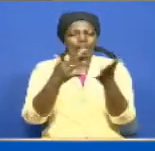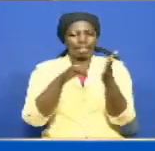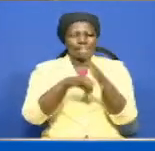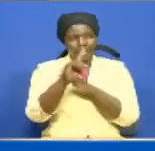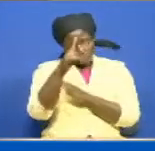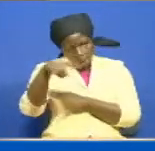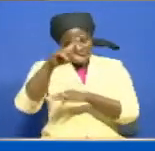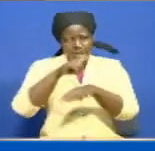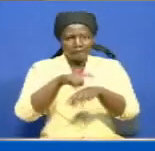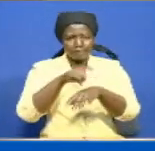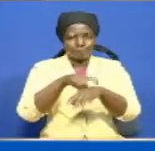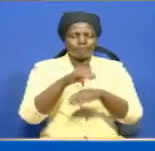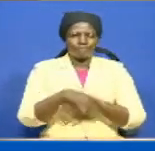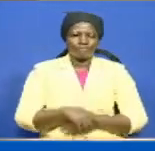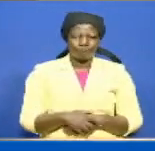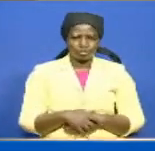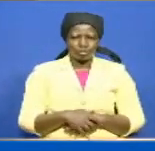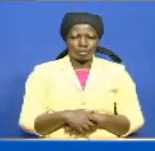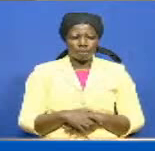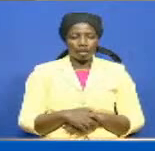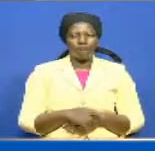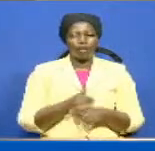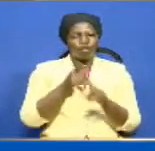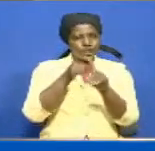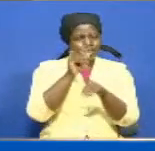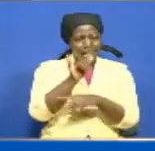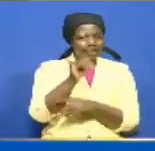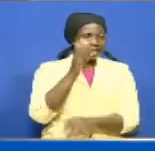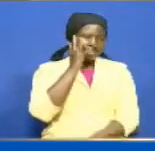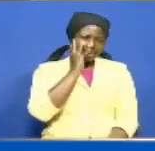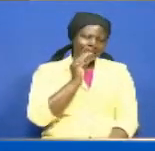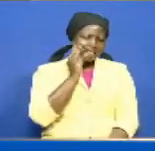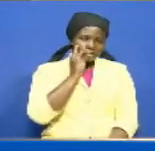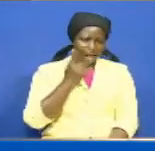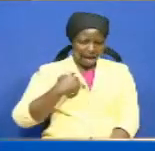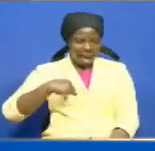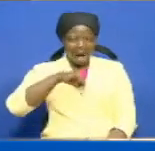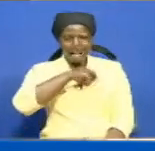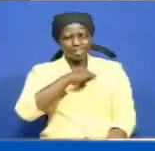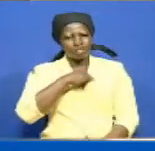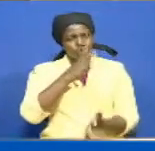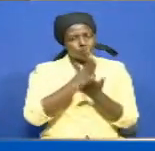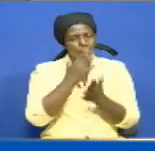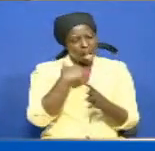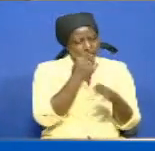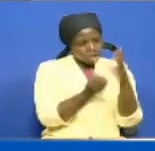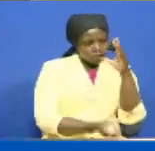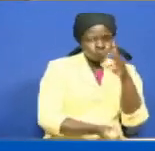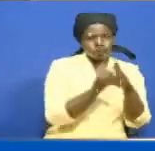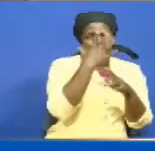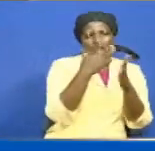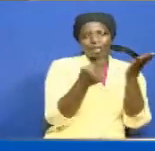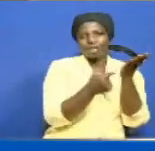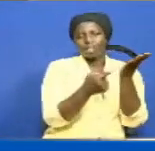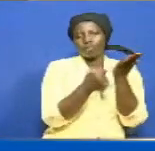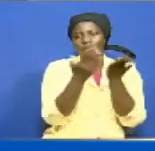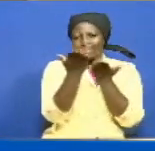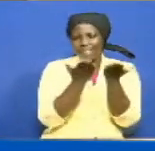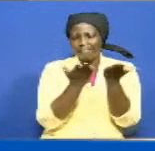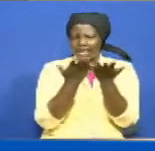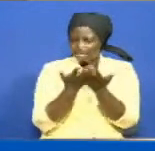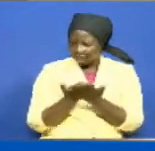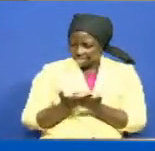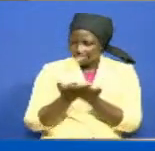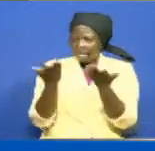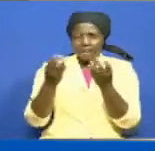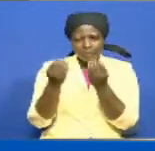time. From that experience, we have been able to roll out digital services across many